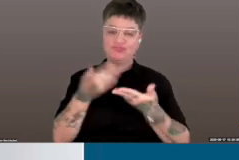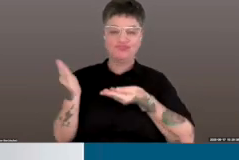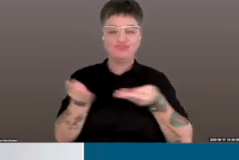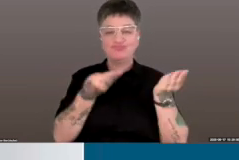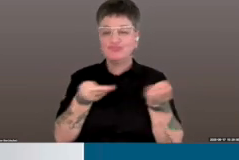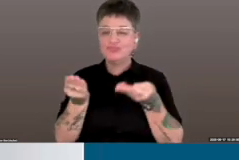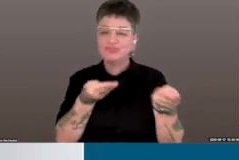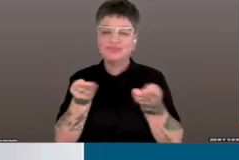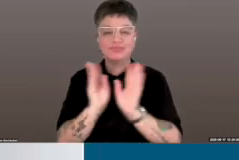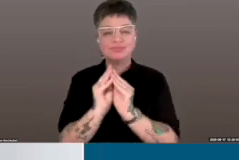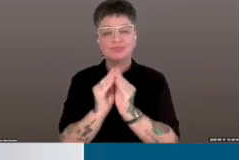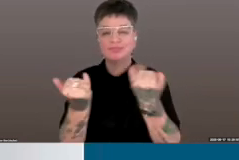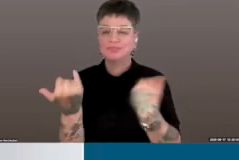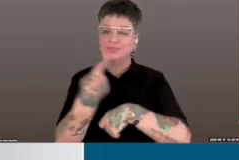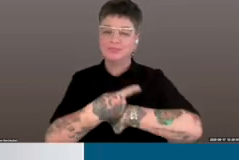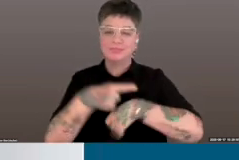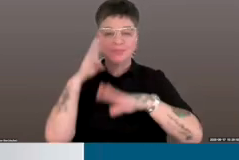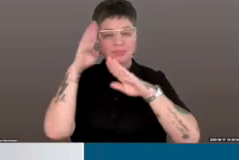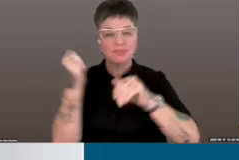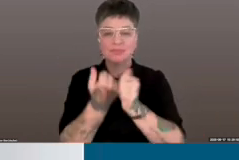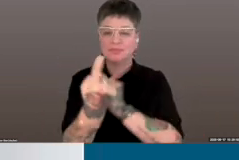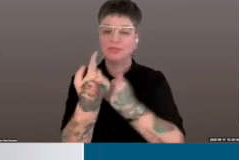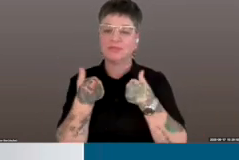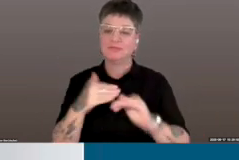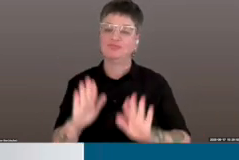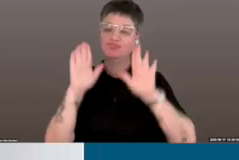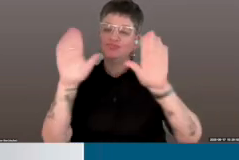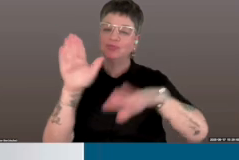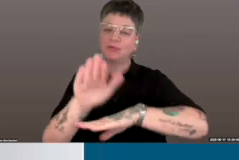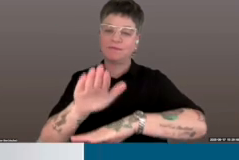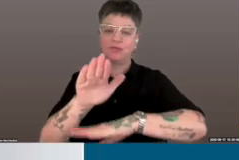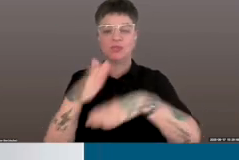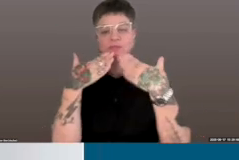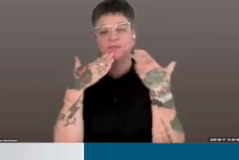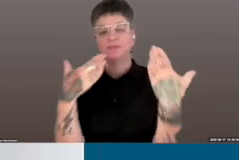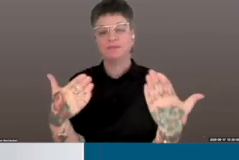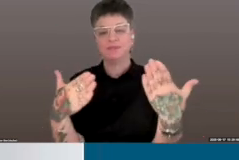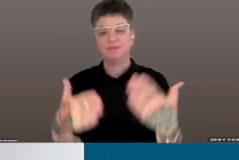meeting today, and we hope everyone has a great afternoon. Thank you.